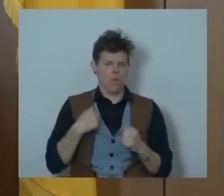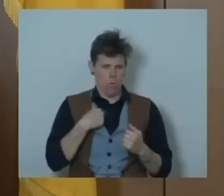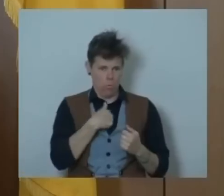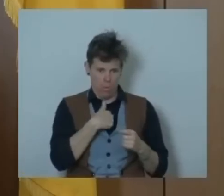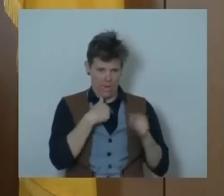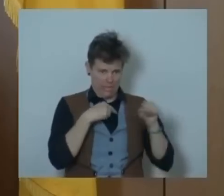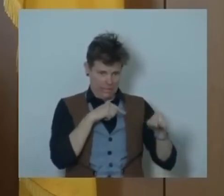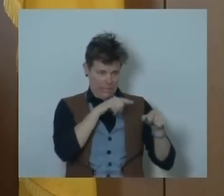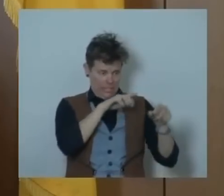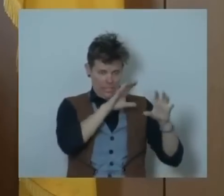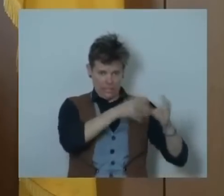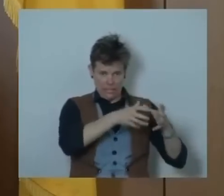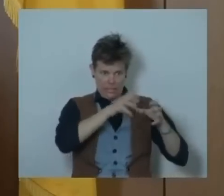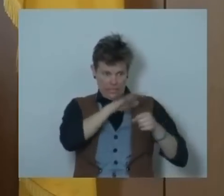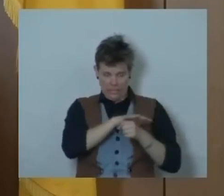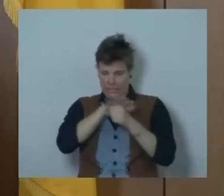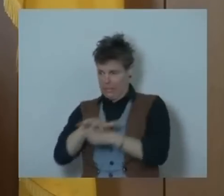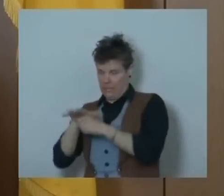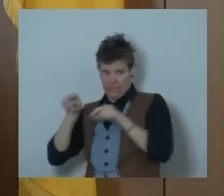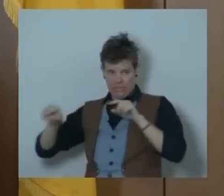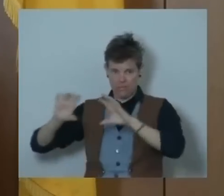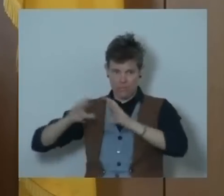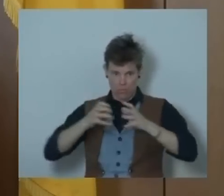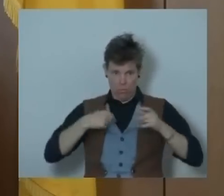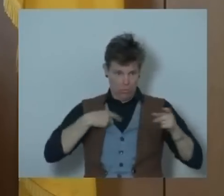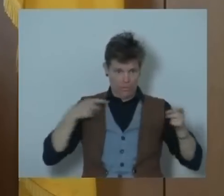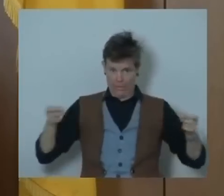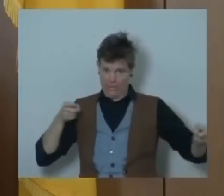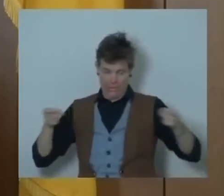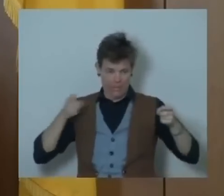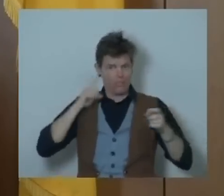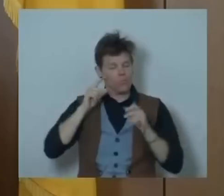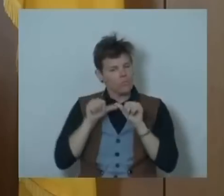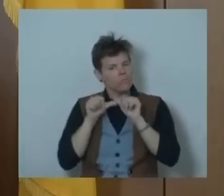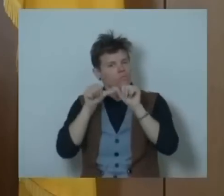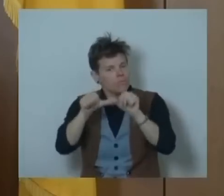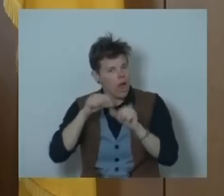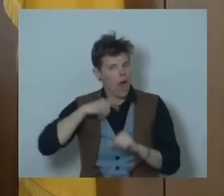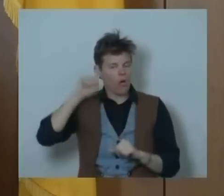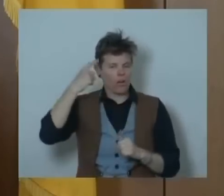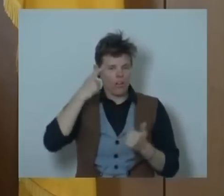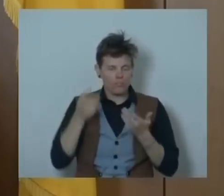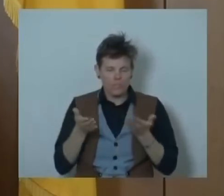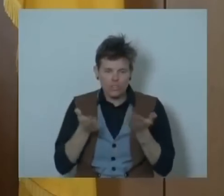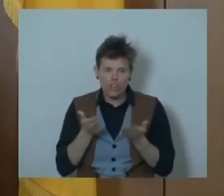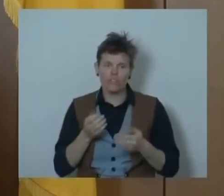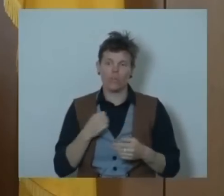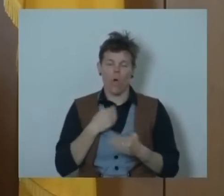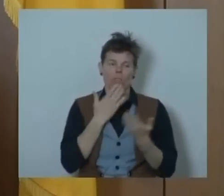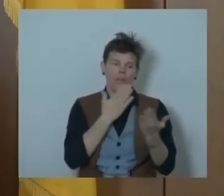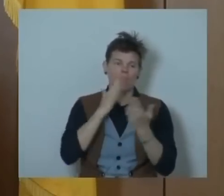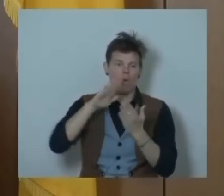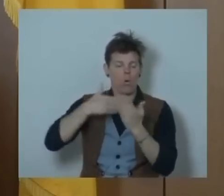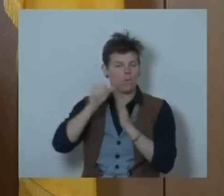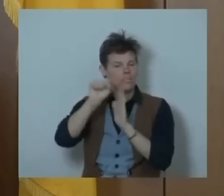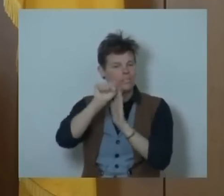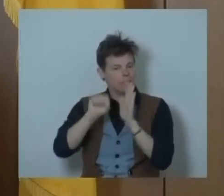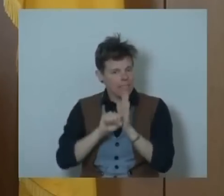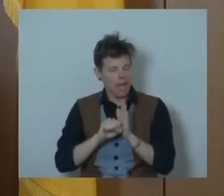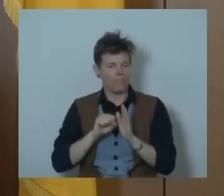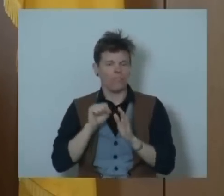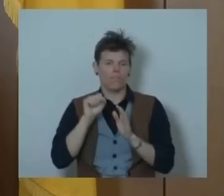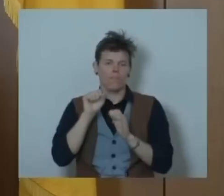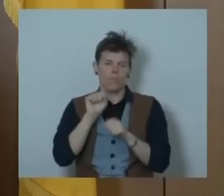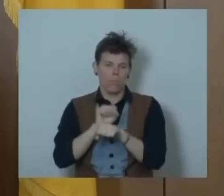on government services, and I want to thank every state employee. Right now, we think that we can maintain that. There's not